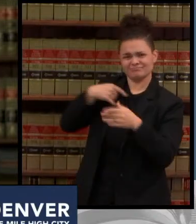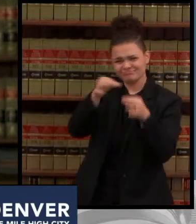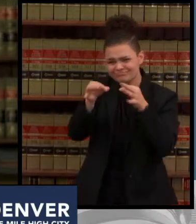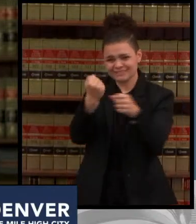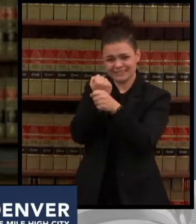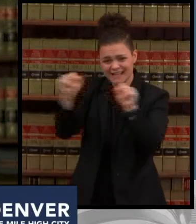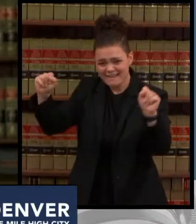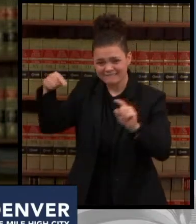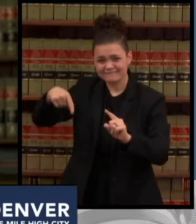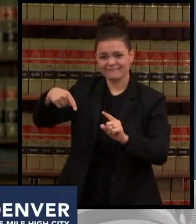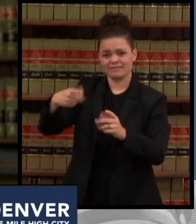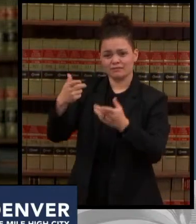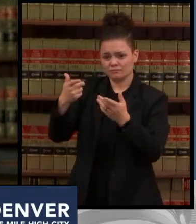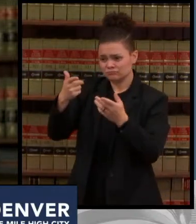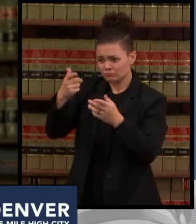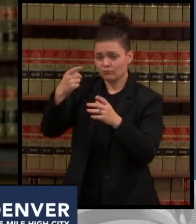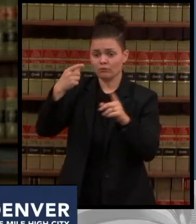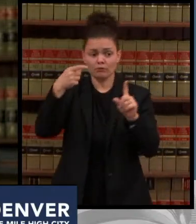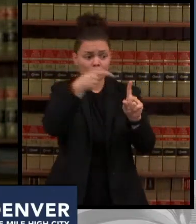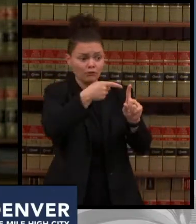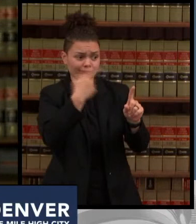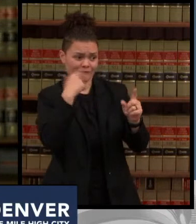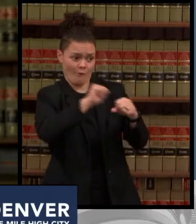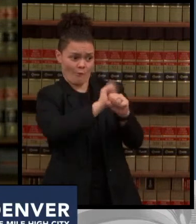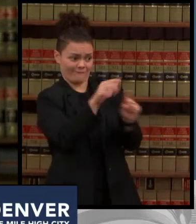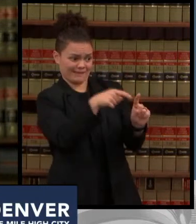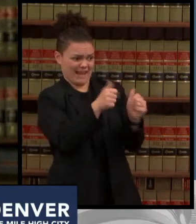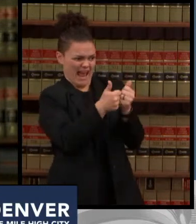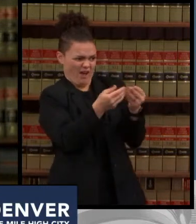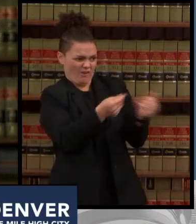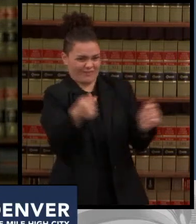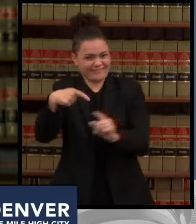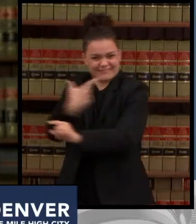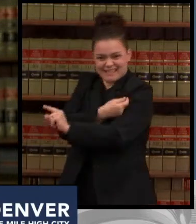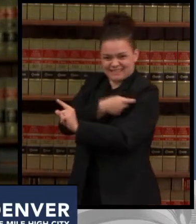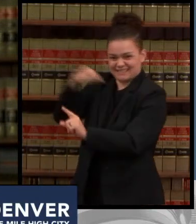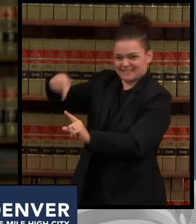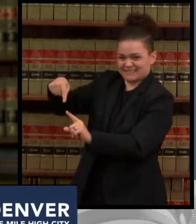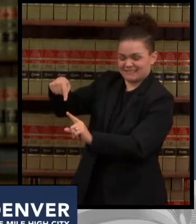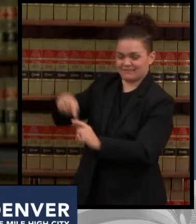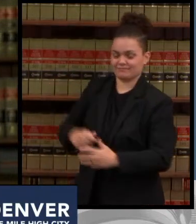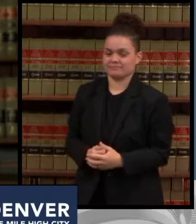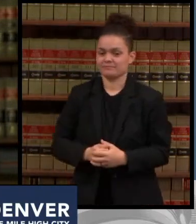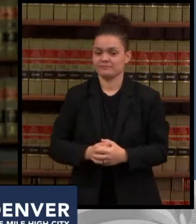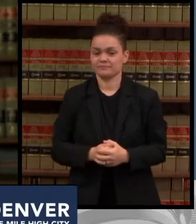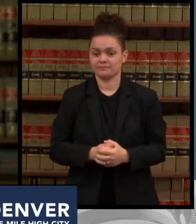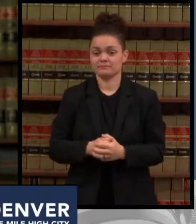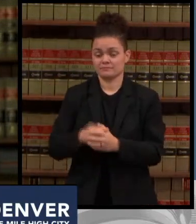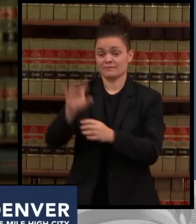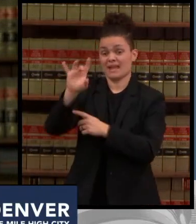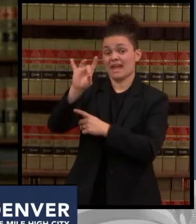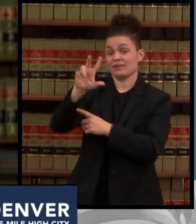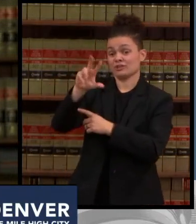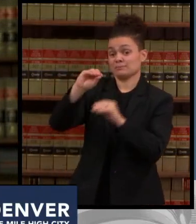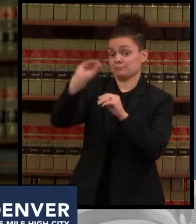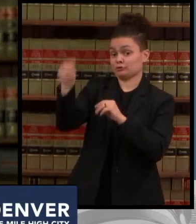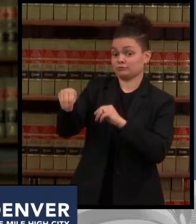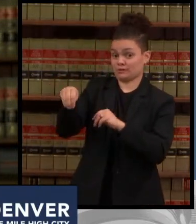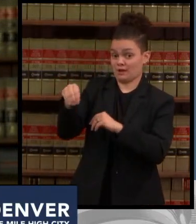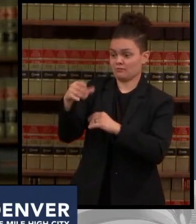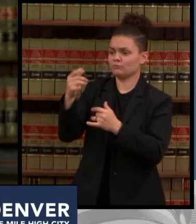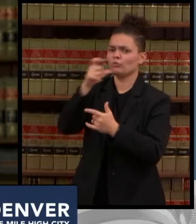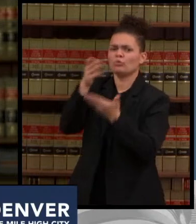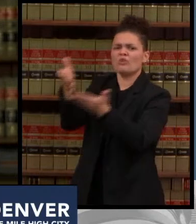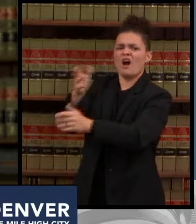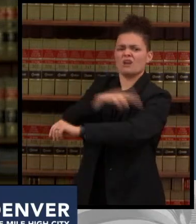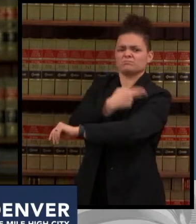to get vaccinated. 83% of people that are in the hospital right now throughout Colorado